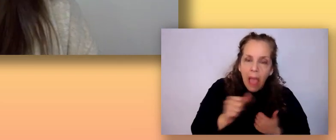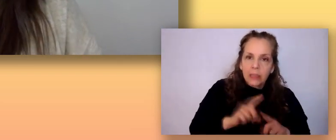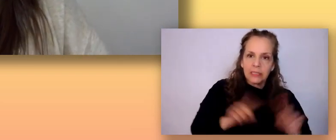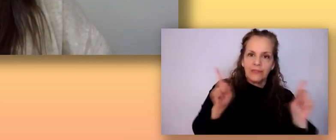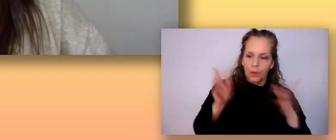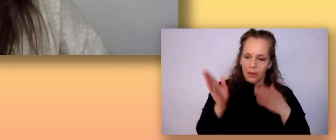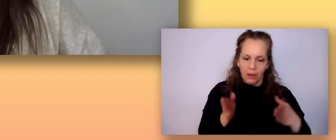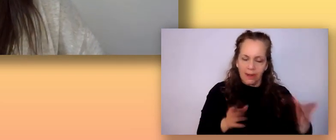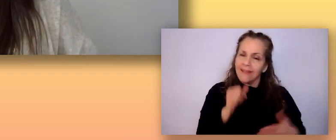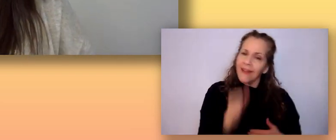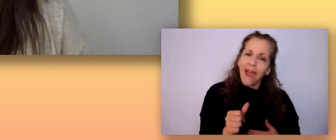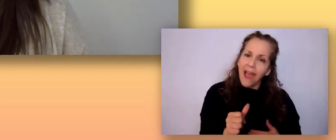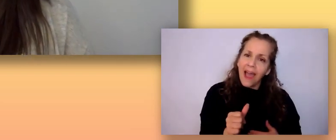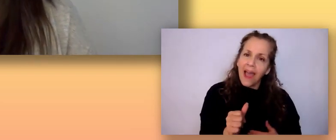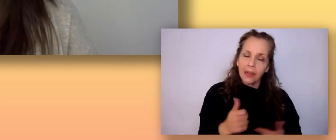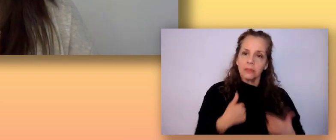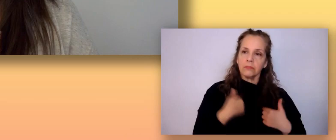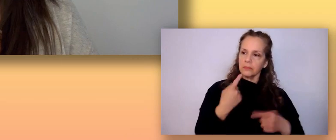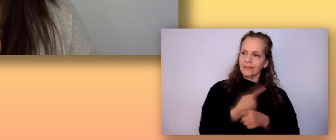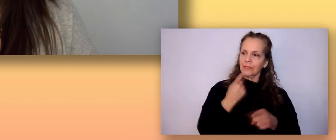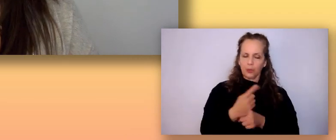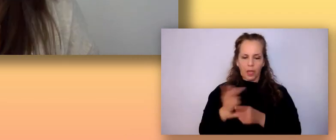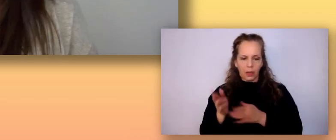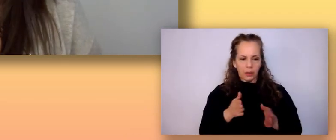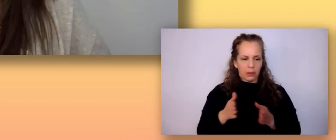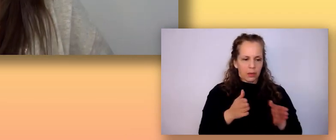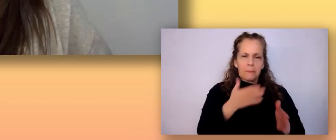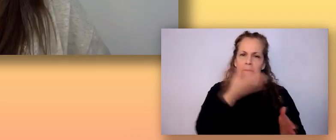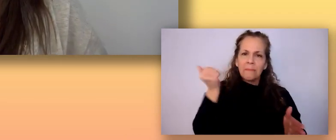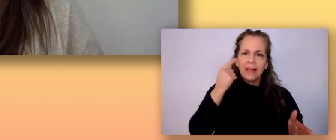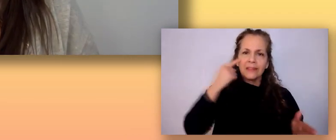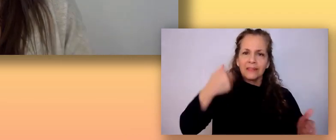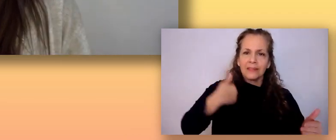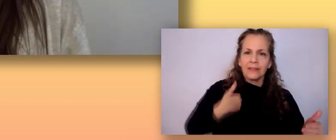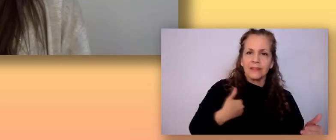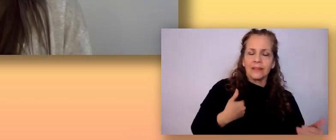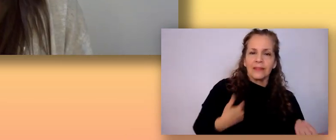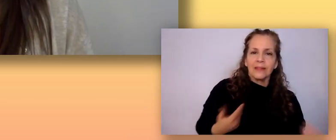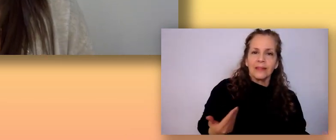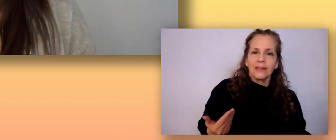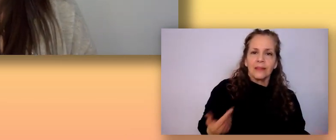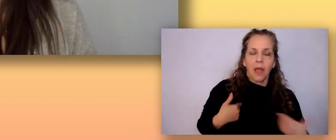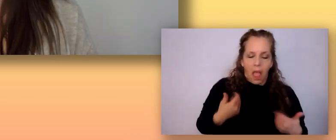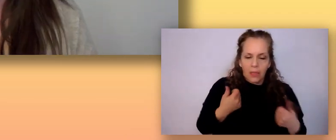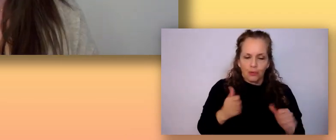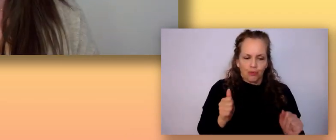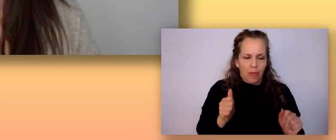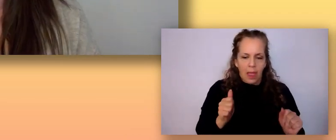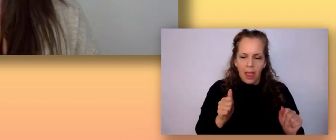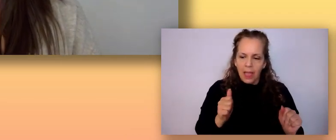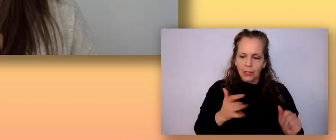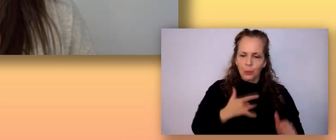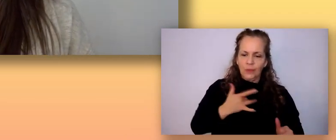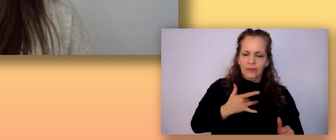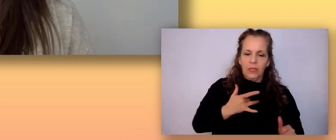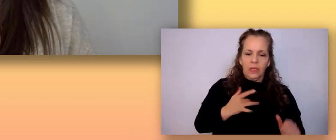different, so I tried my own route, and I try not to feel like I'm always missing